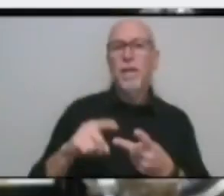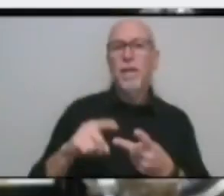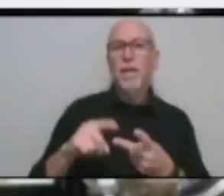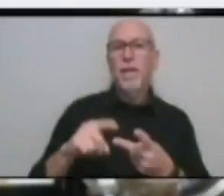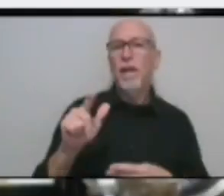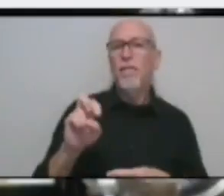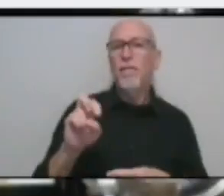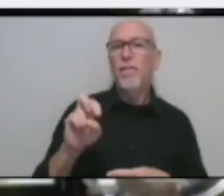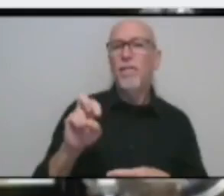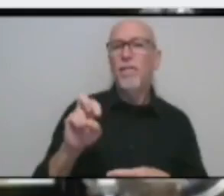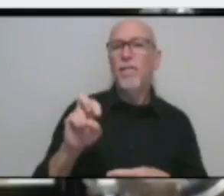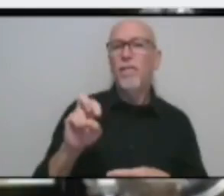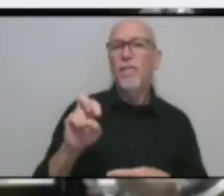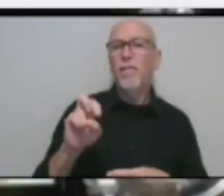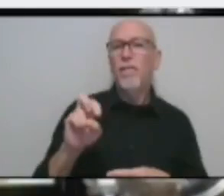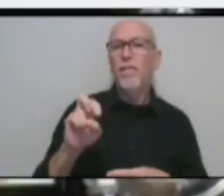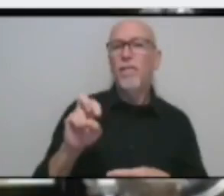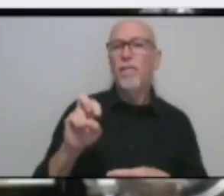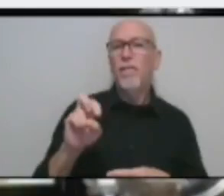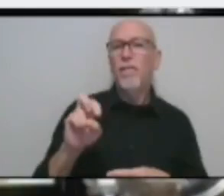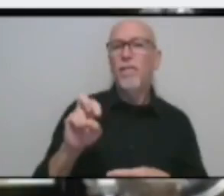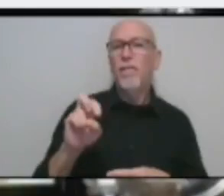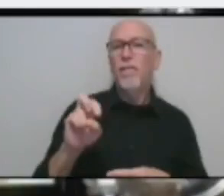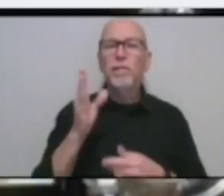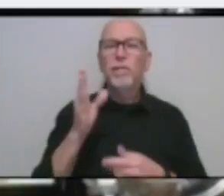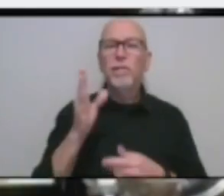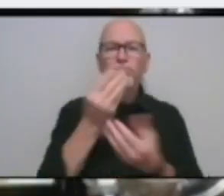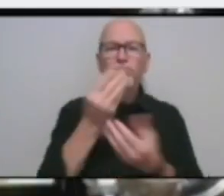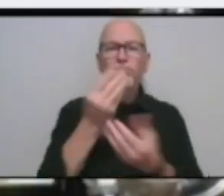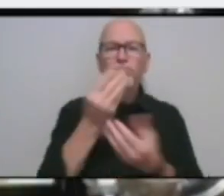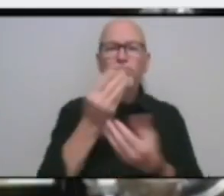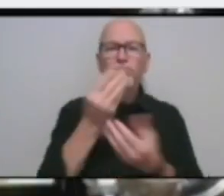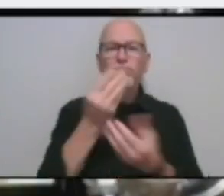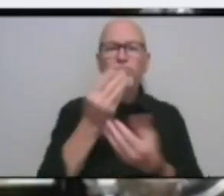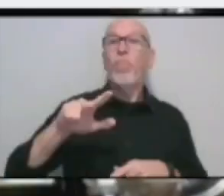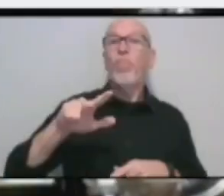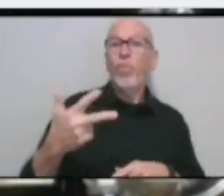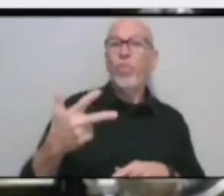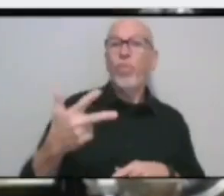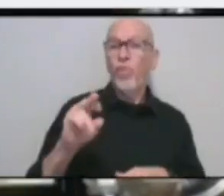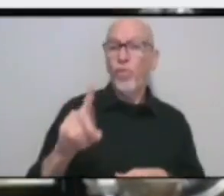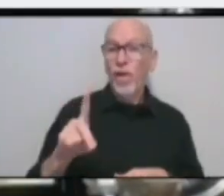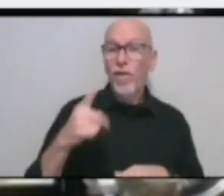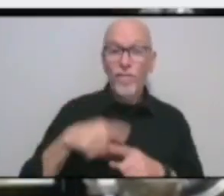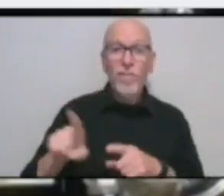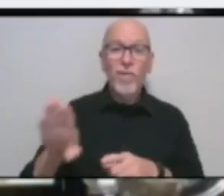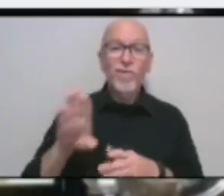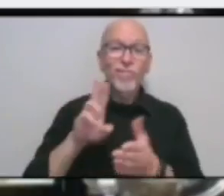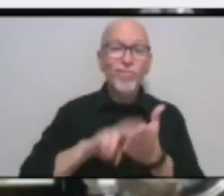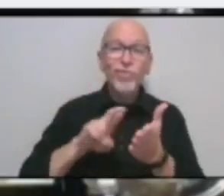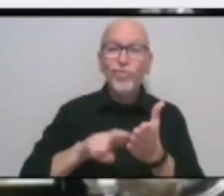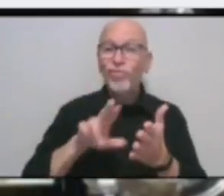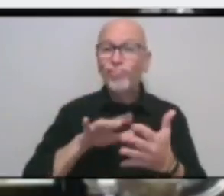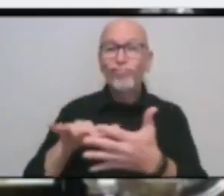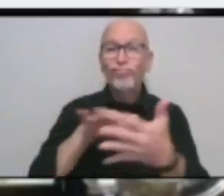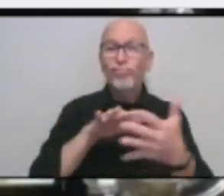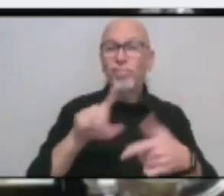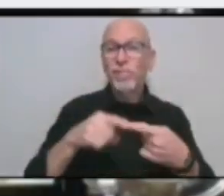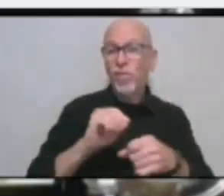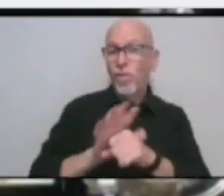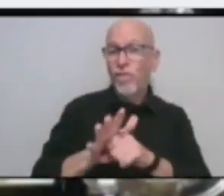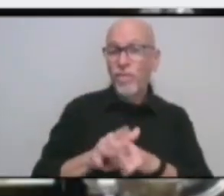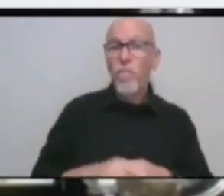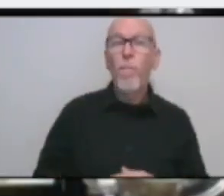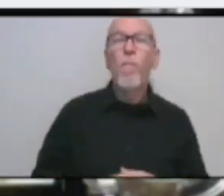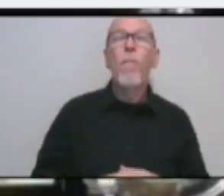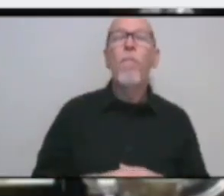Halverson, who will present the results from their third round of findings on the COVID study here in Indiana. But I also wanted to say,